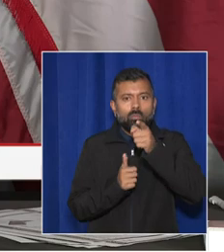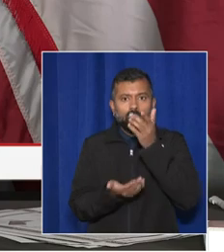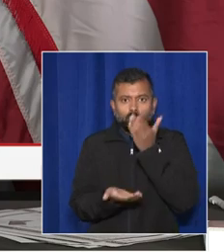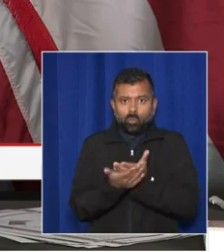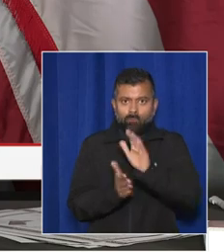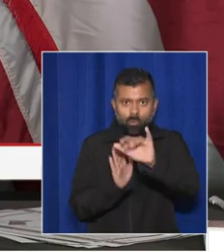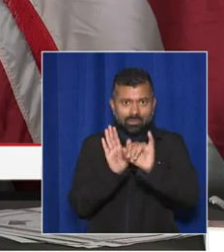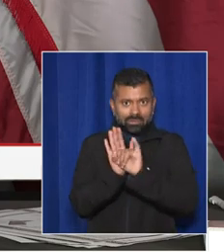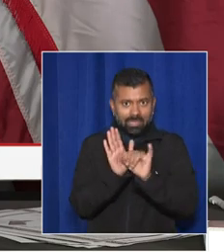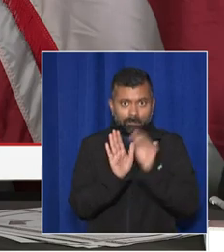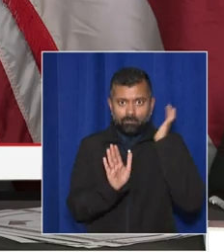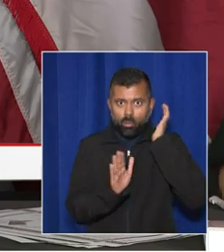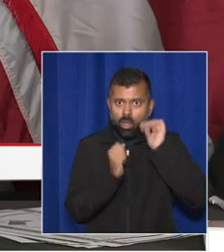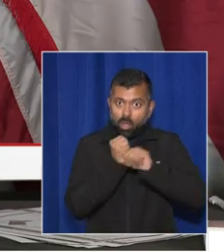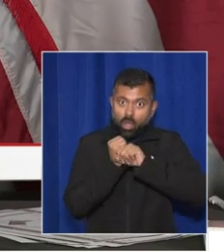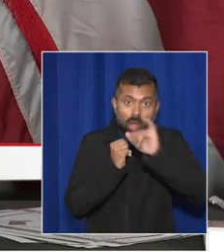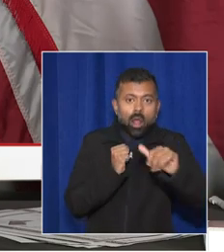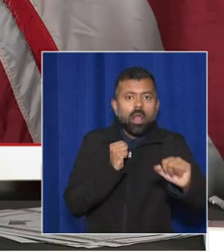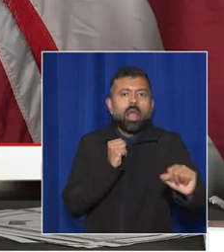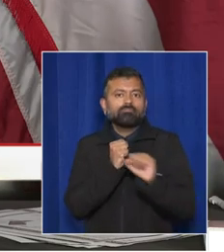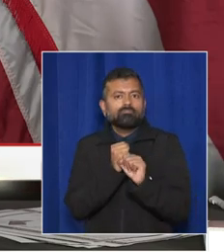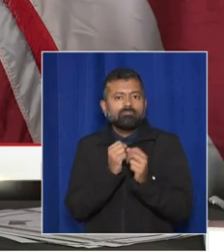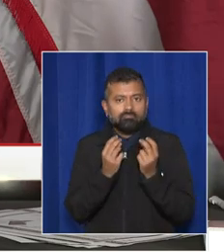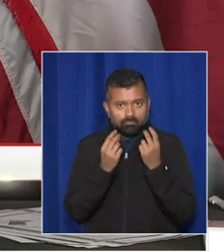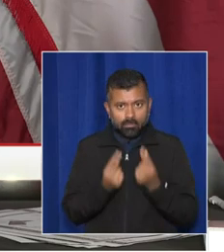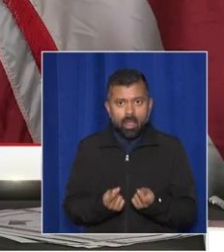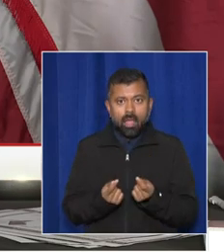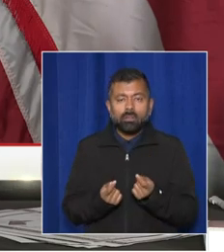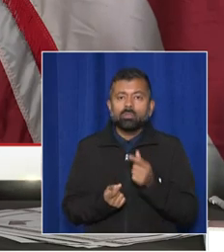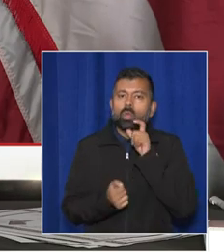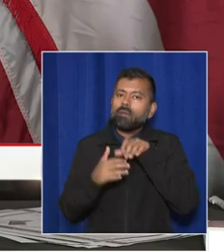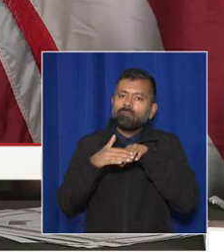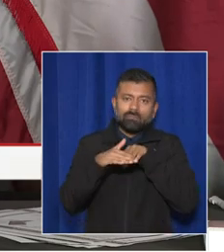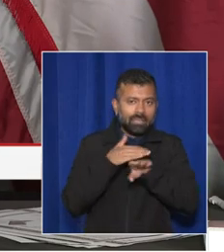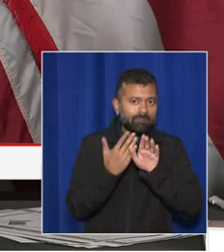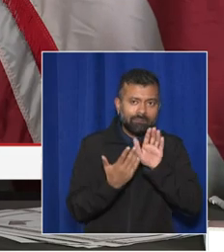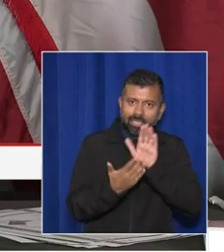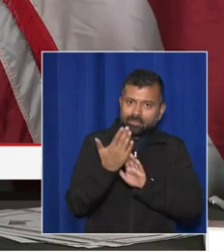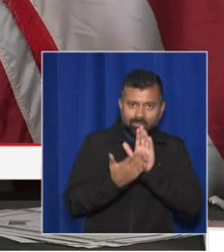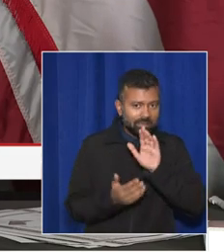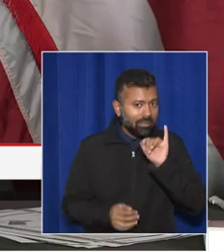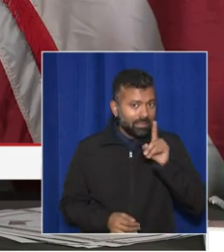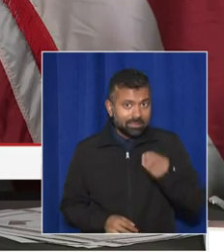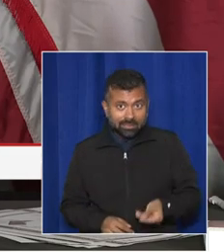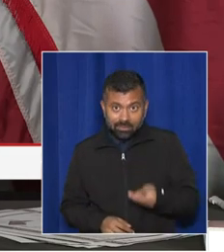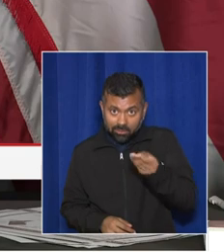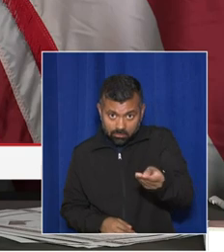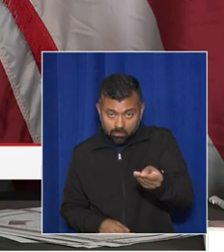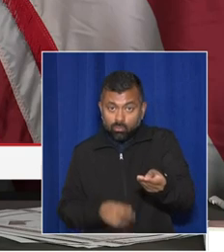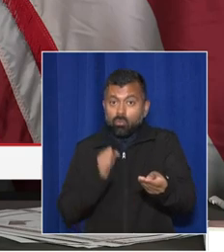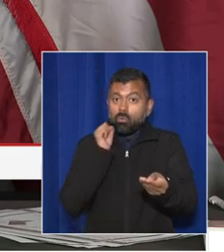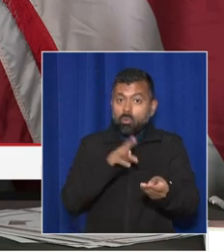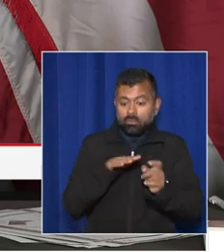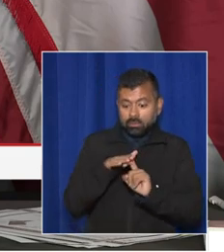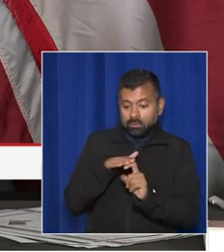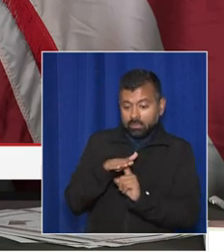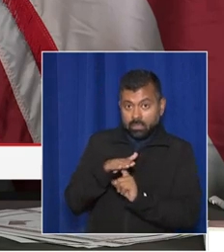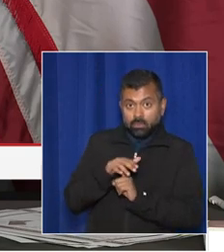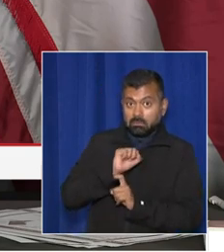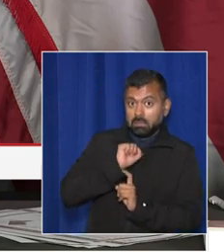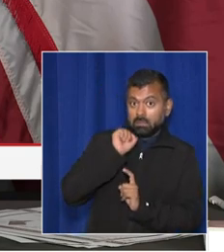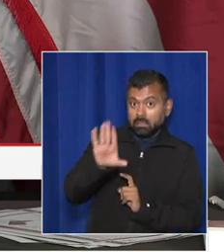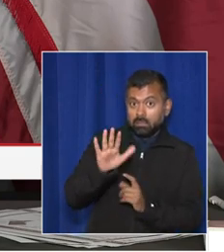your identity or send a copy of your identity documentation through secure